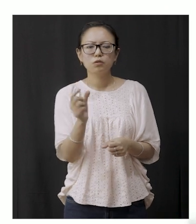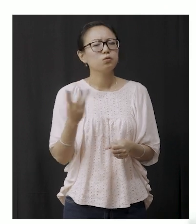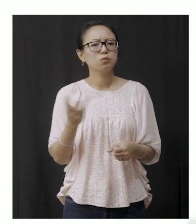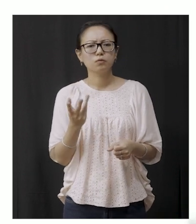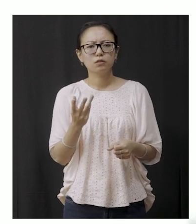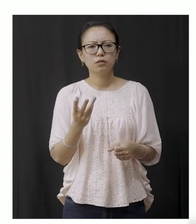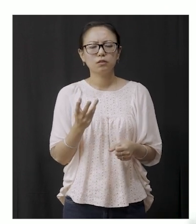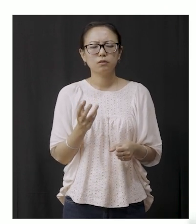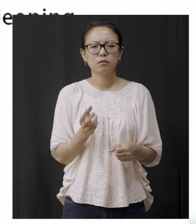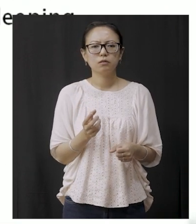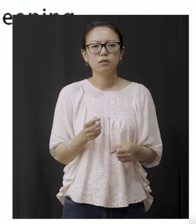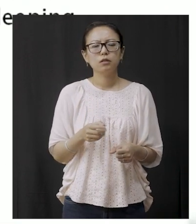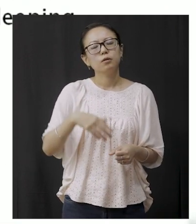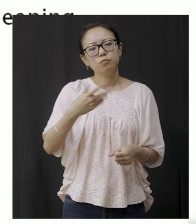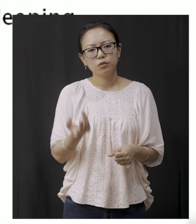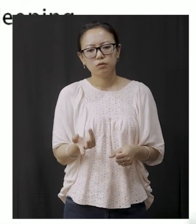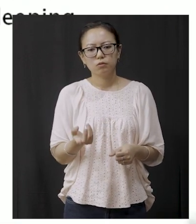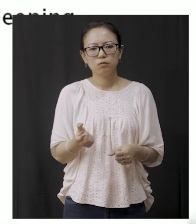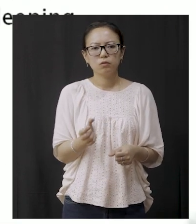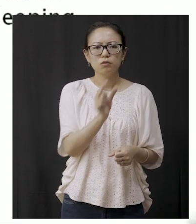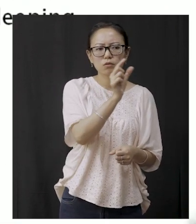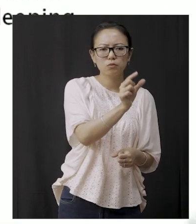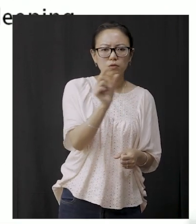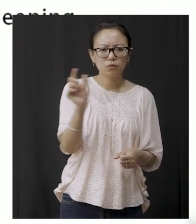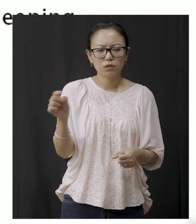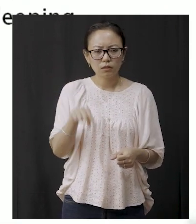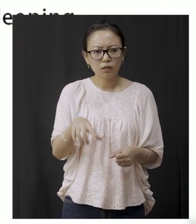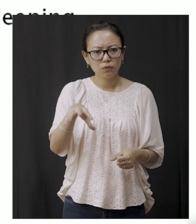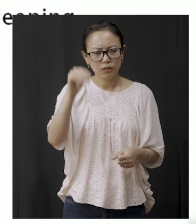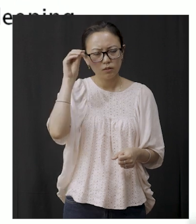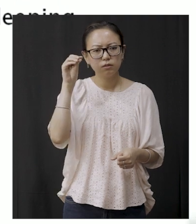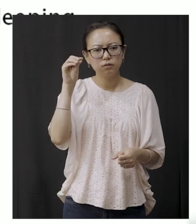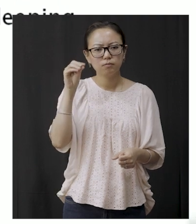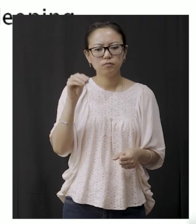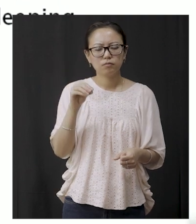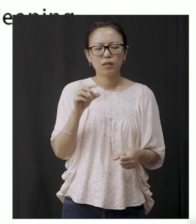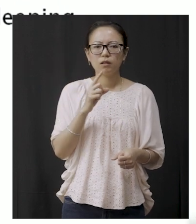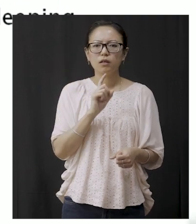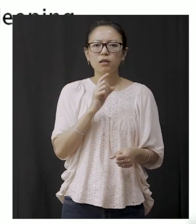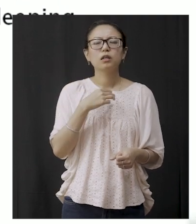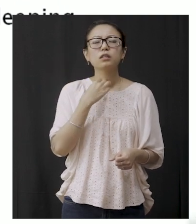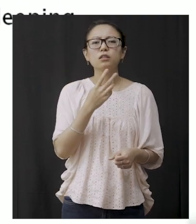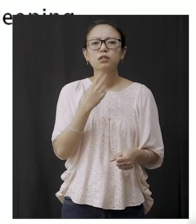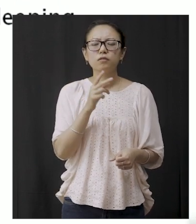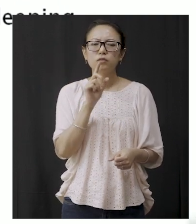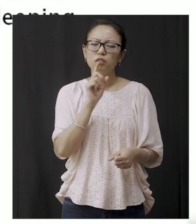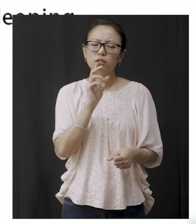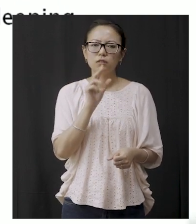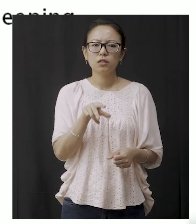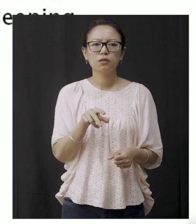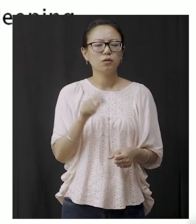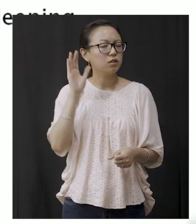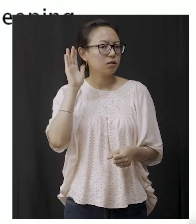that sound similar? Here is the poem. Here is the poem. Can you all look at the poem and find